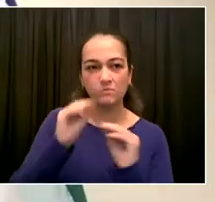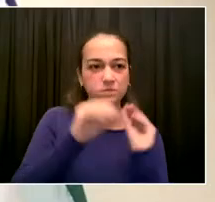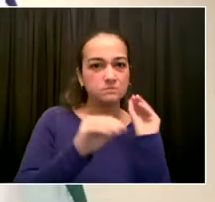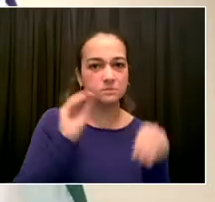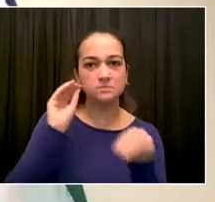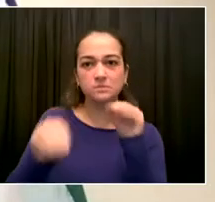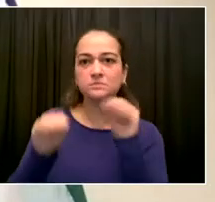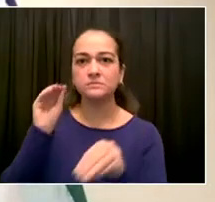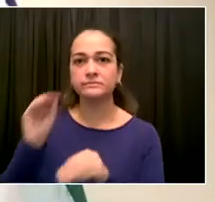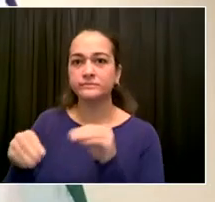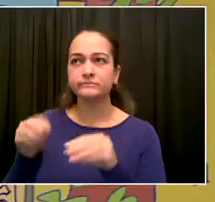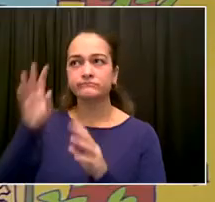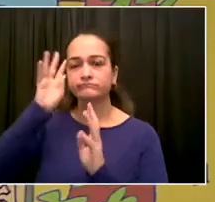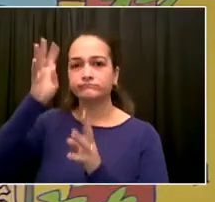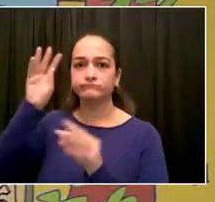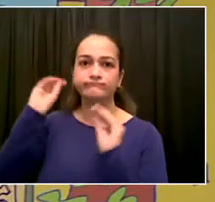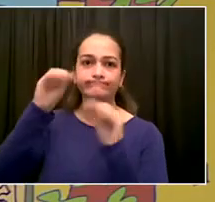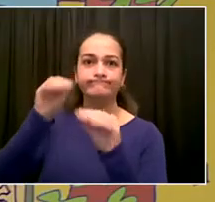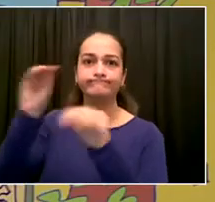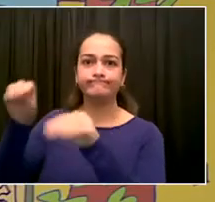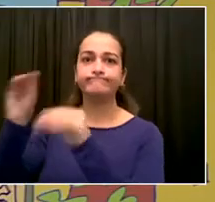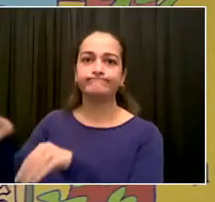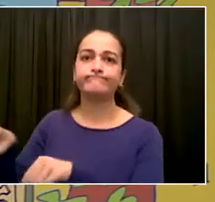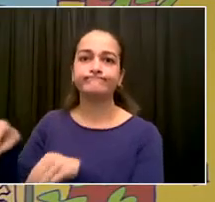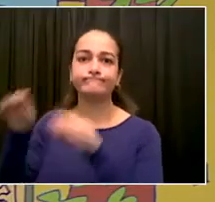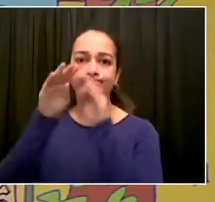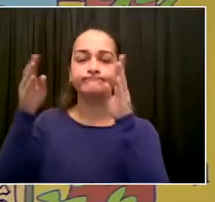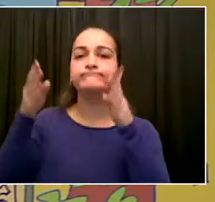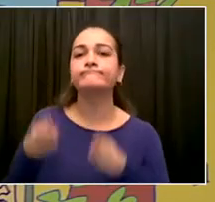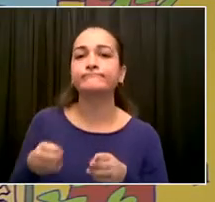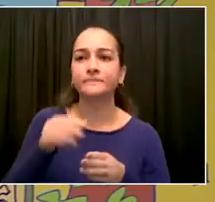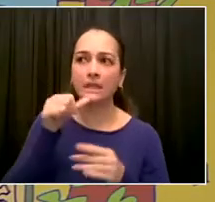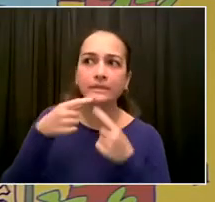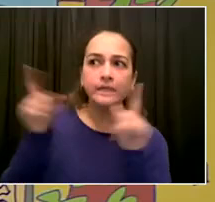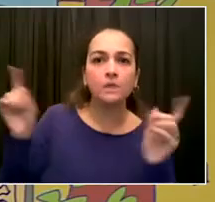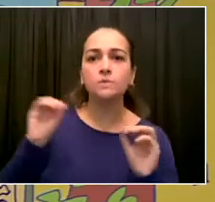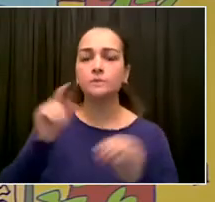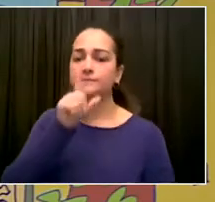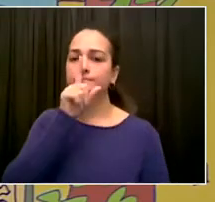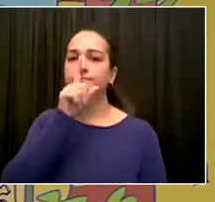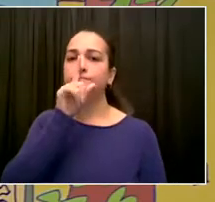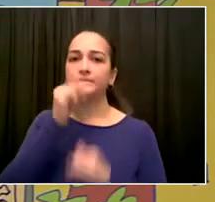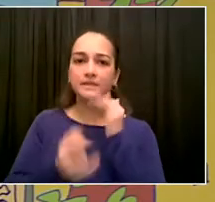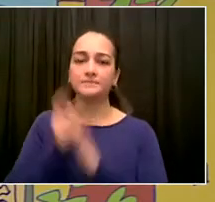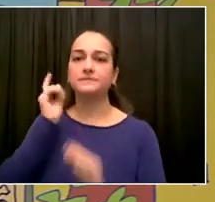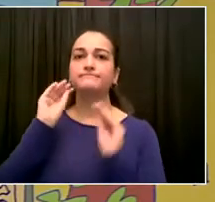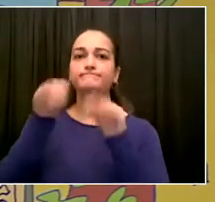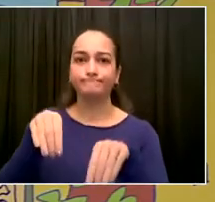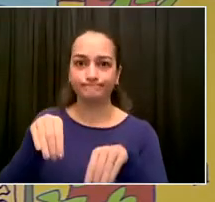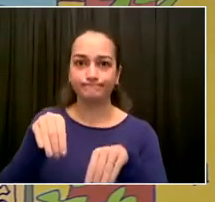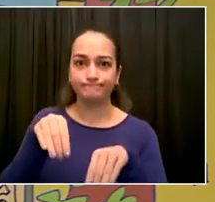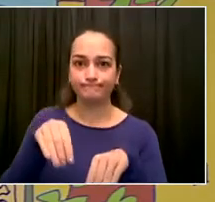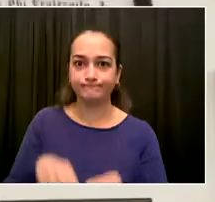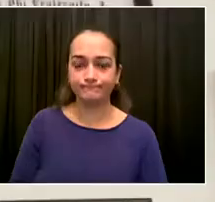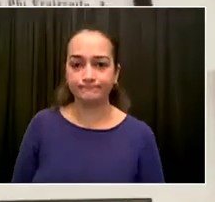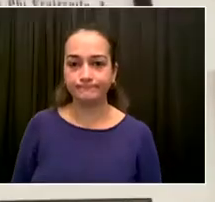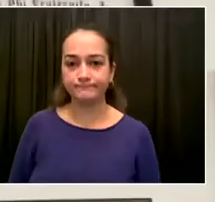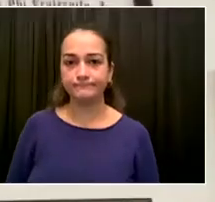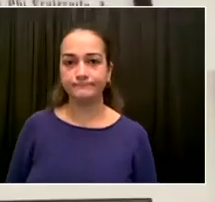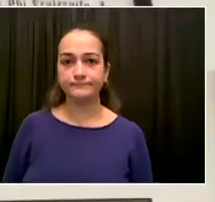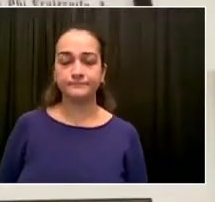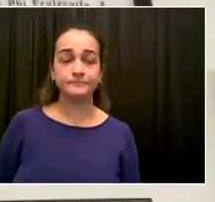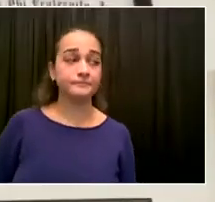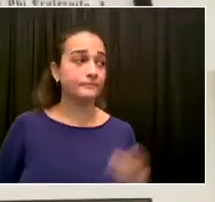City. Thank you. Chancellor, would you like to add? I just add, first of all, I want to thank the